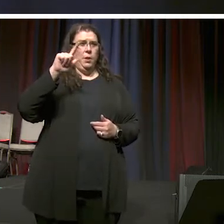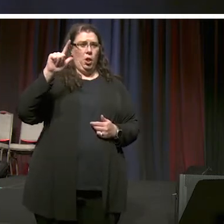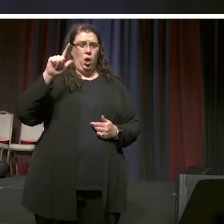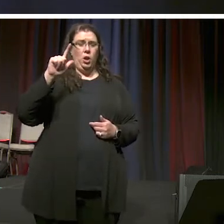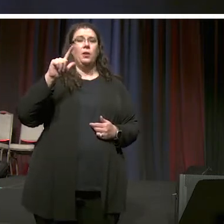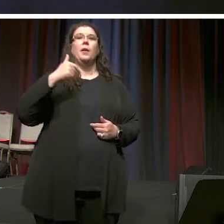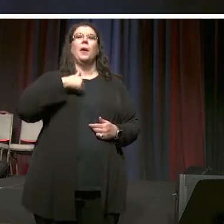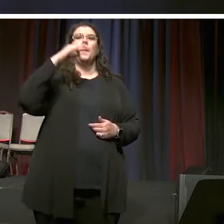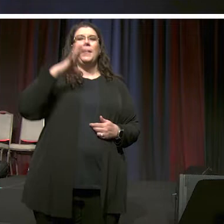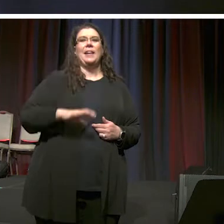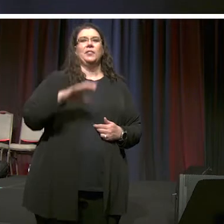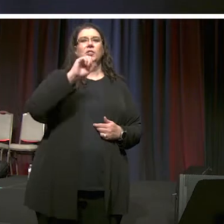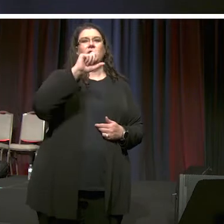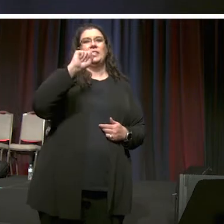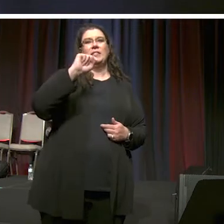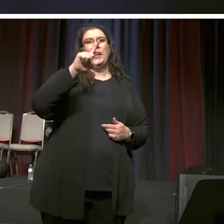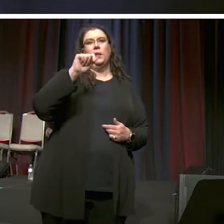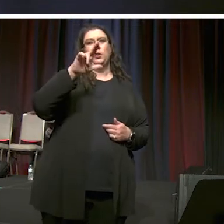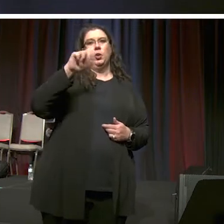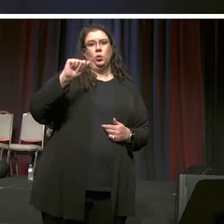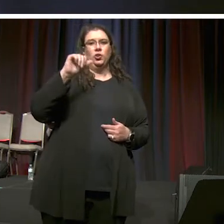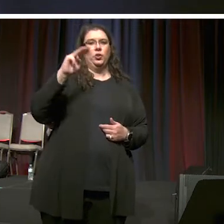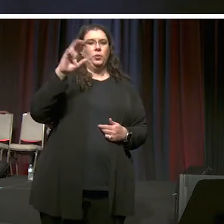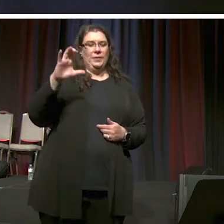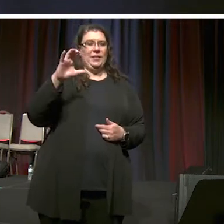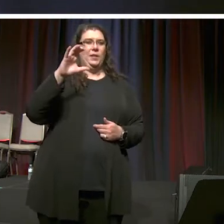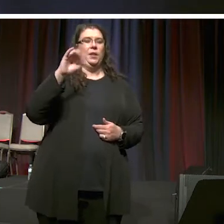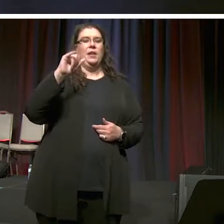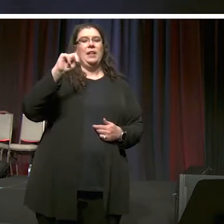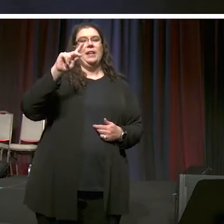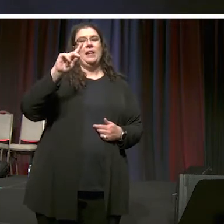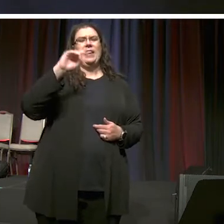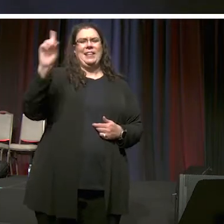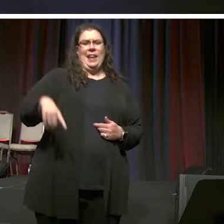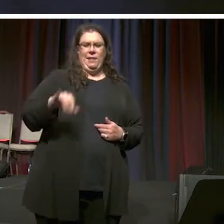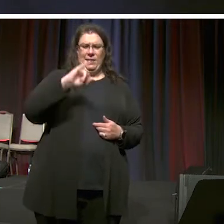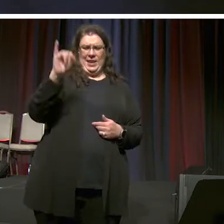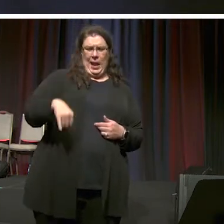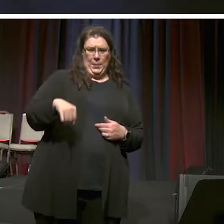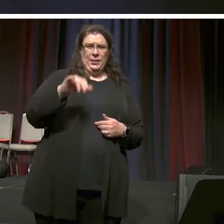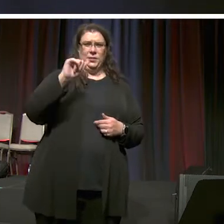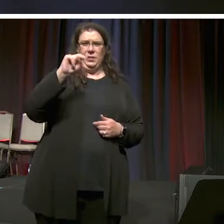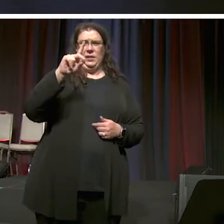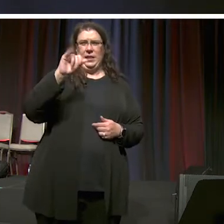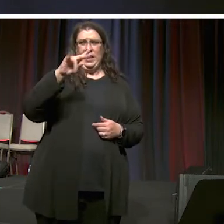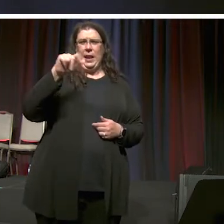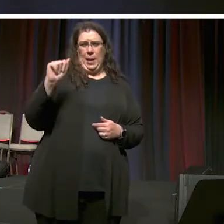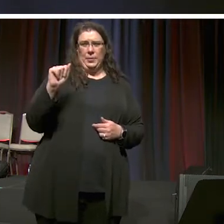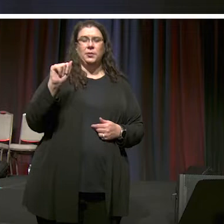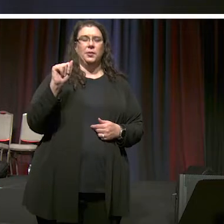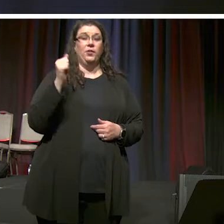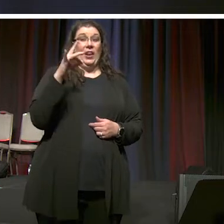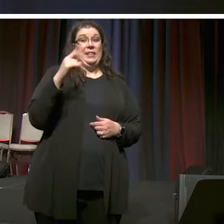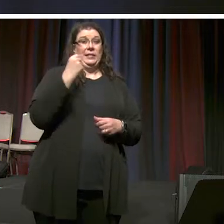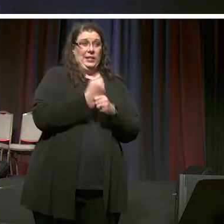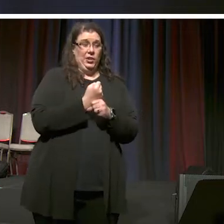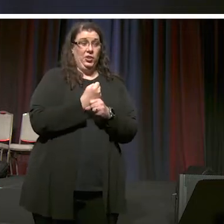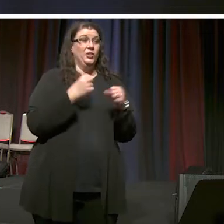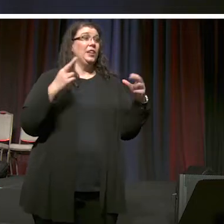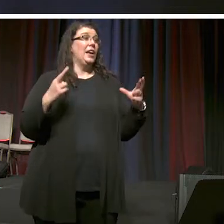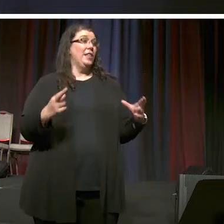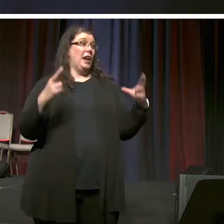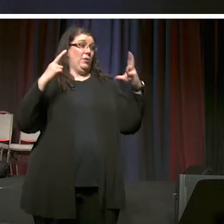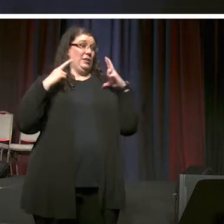Luke's United Methodist Church in Indianapolis, a 6,500-member congregation for 18 years. Then I